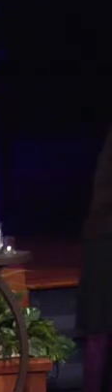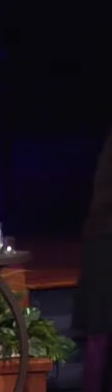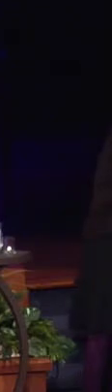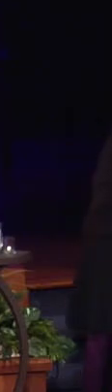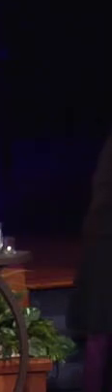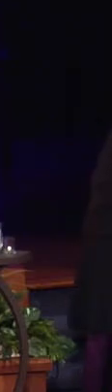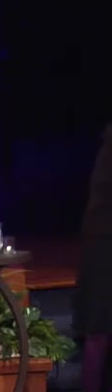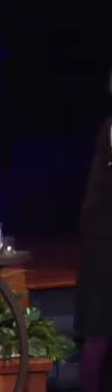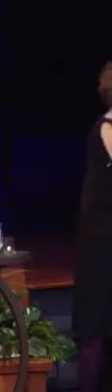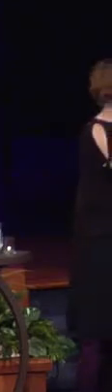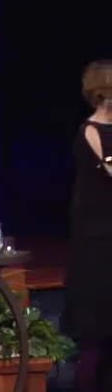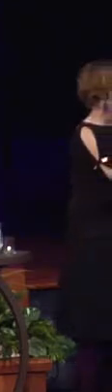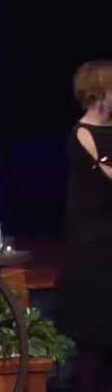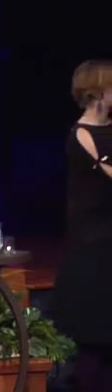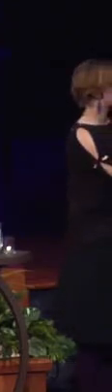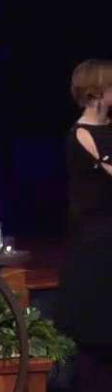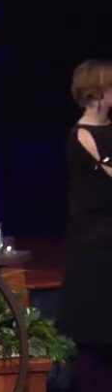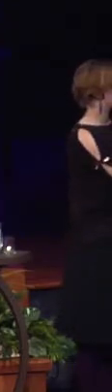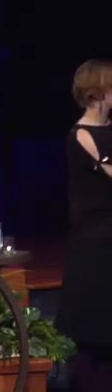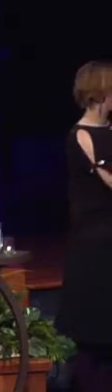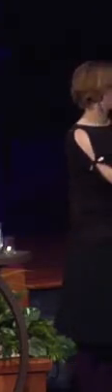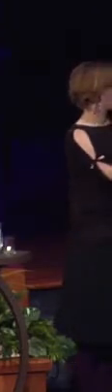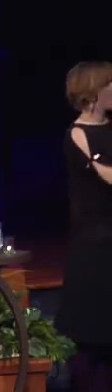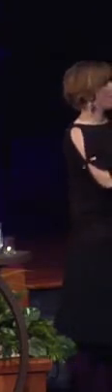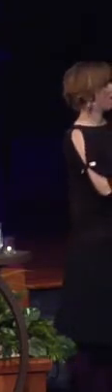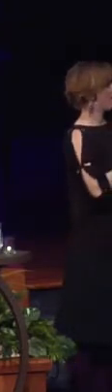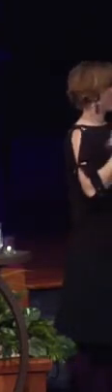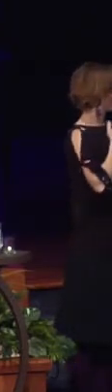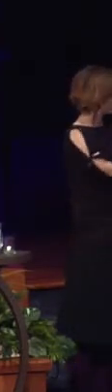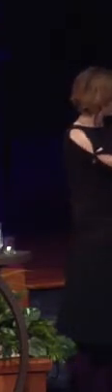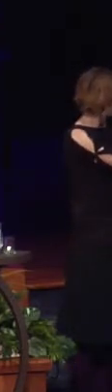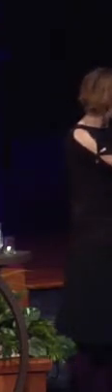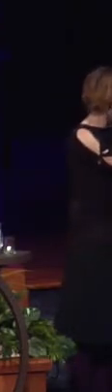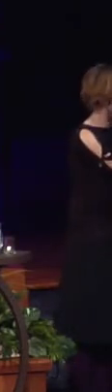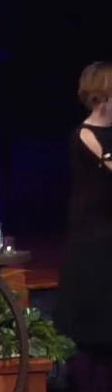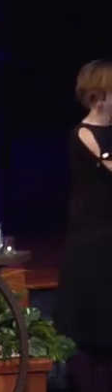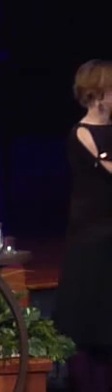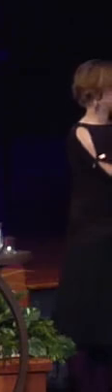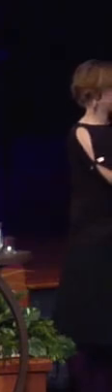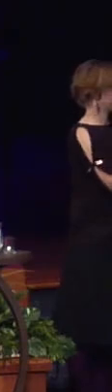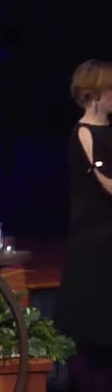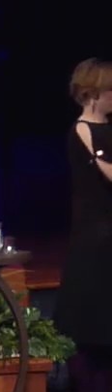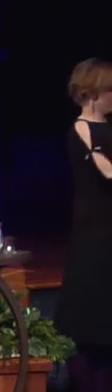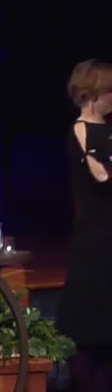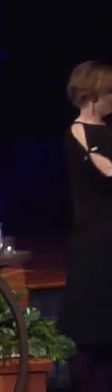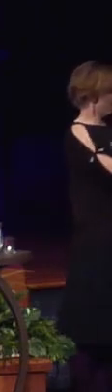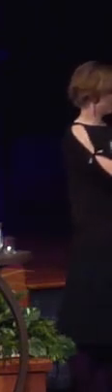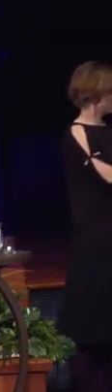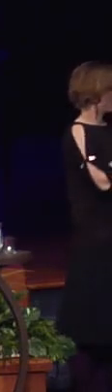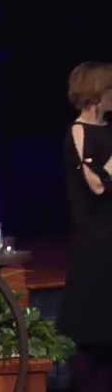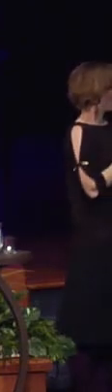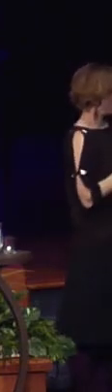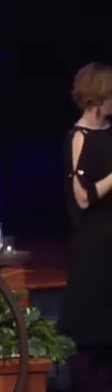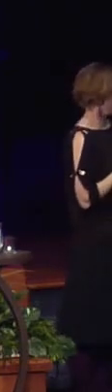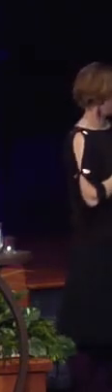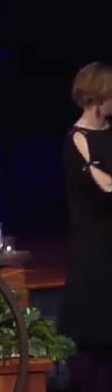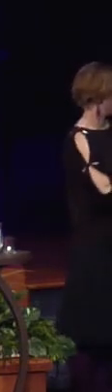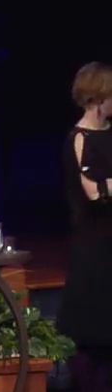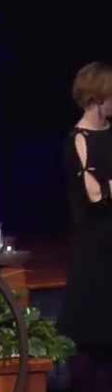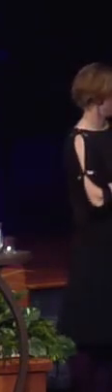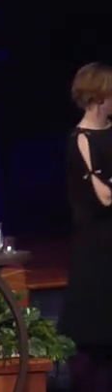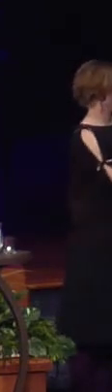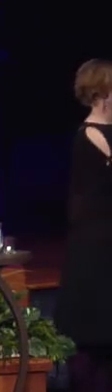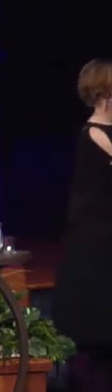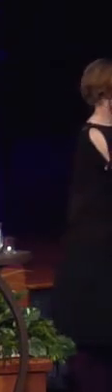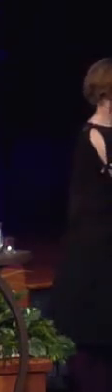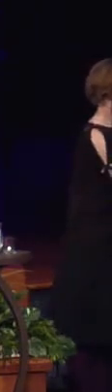Gene Houston said, "We all have extraordinary encoded within us, waiting to be released."